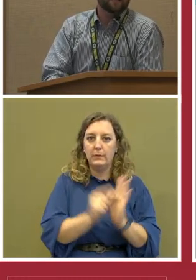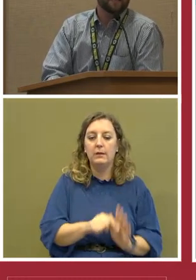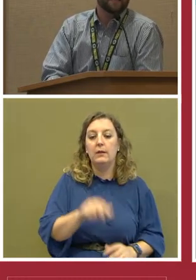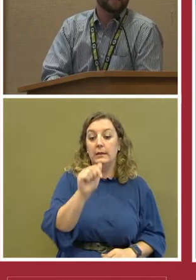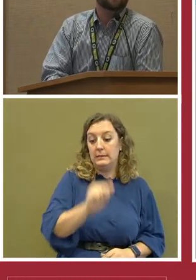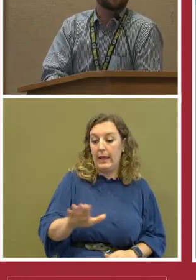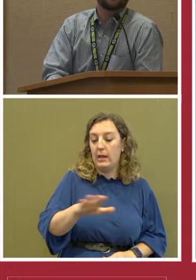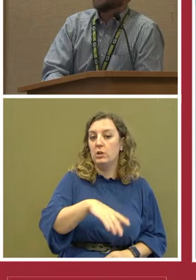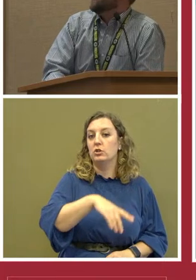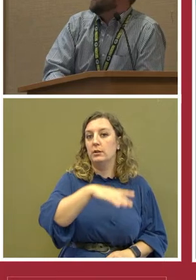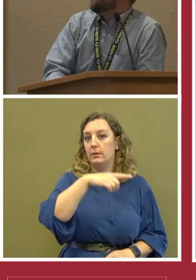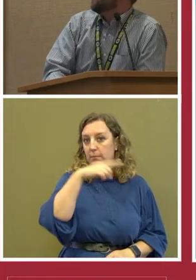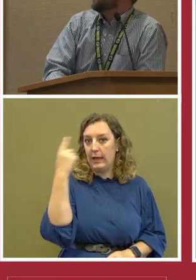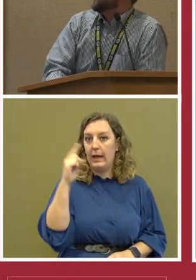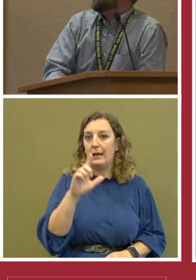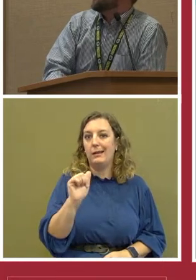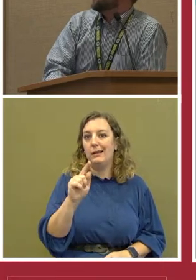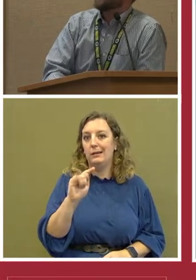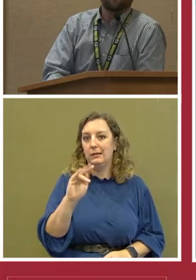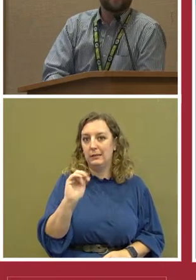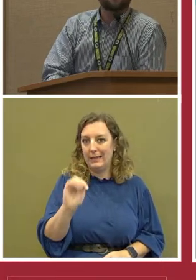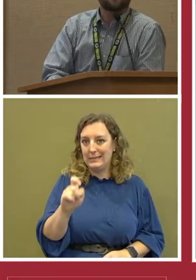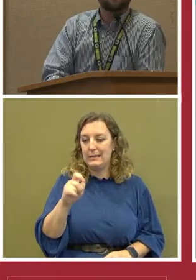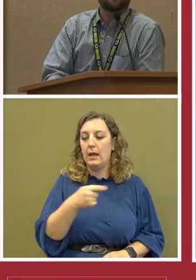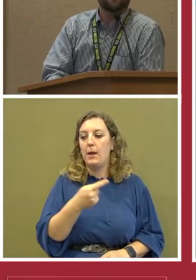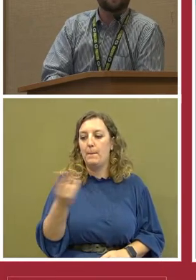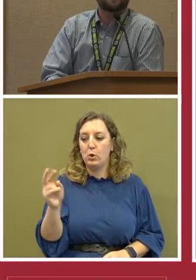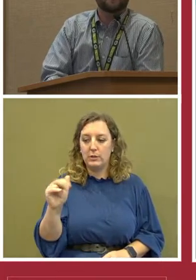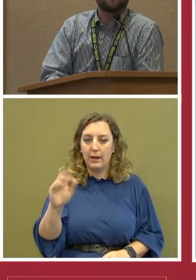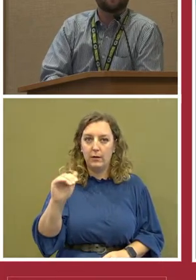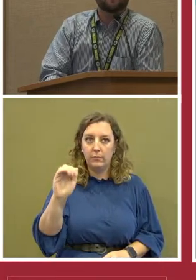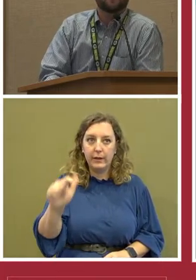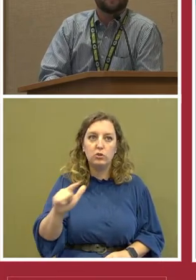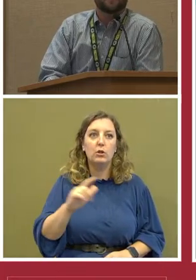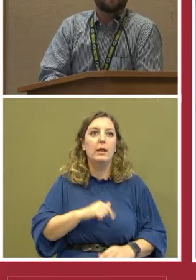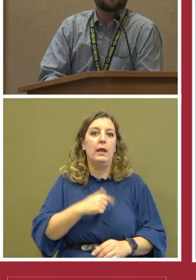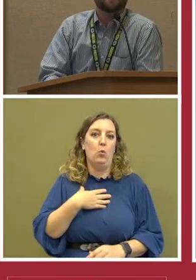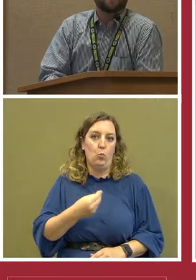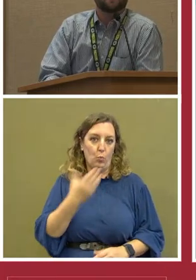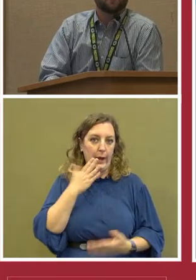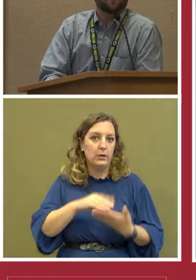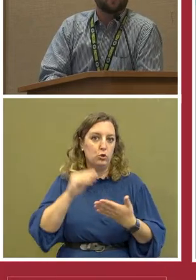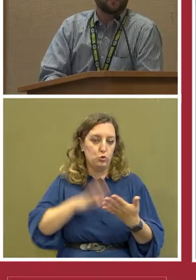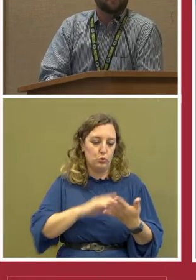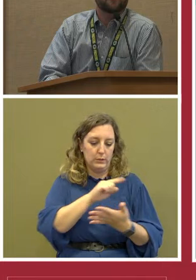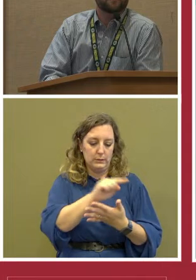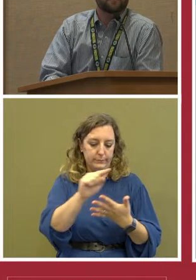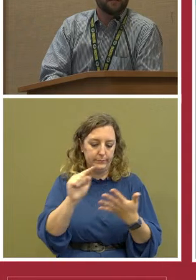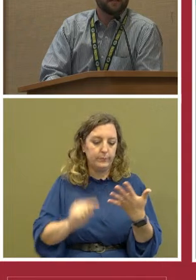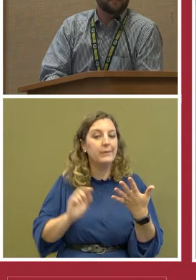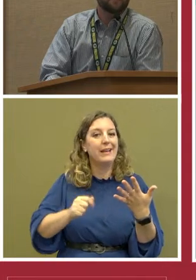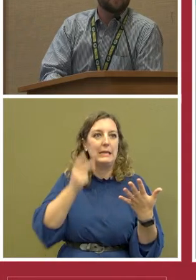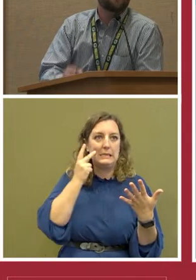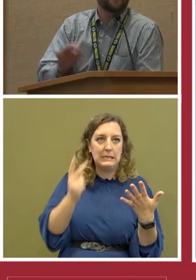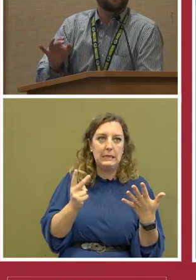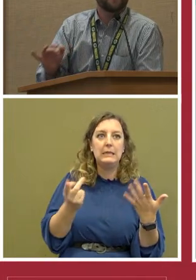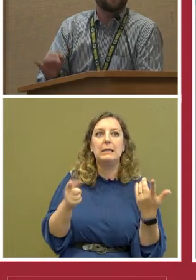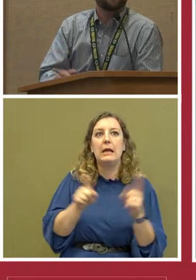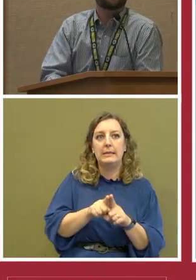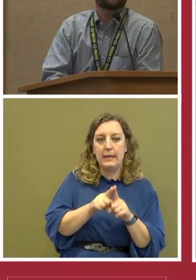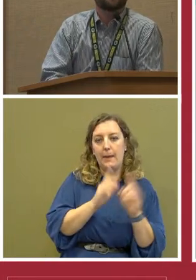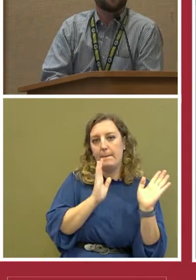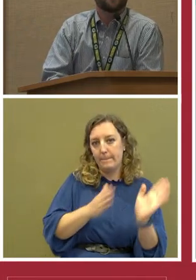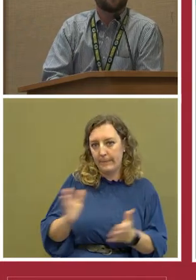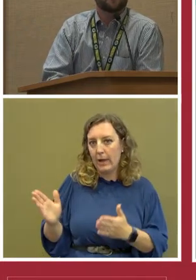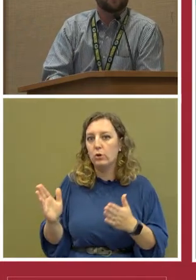Black, Latinx, multiracial, and white students broken down. And so as you can see, the same kind of